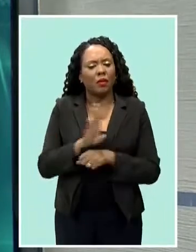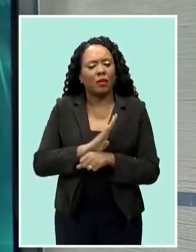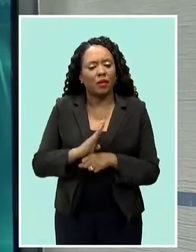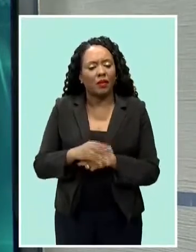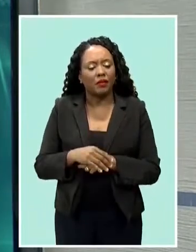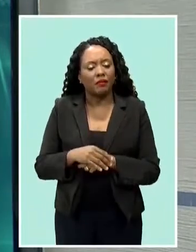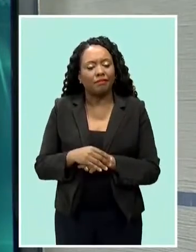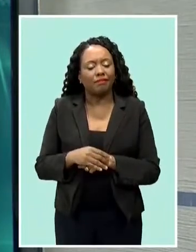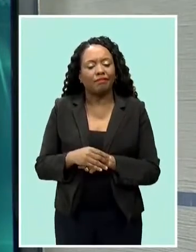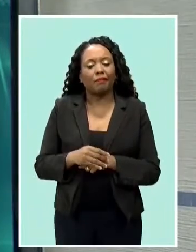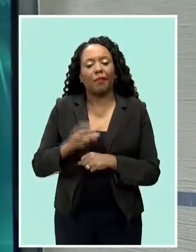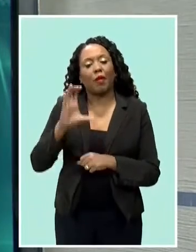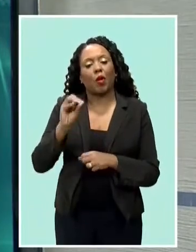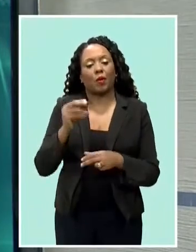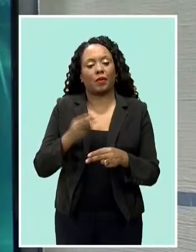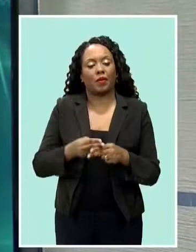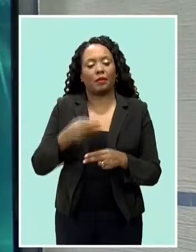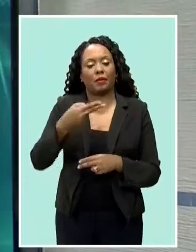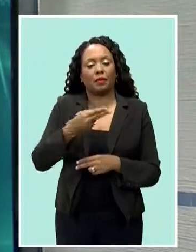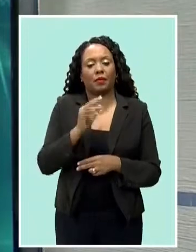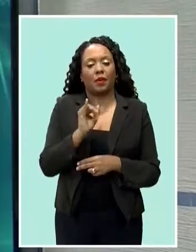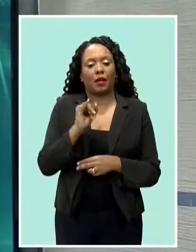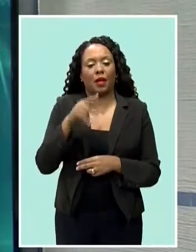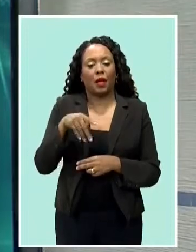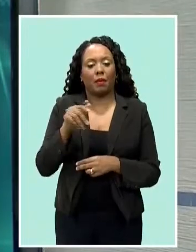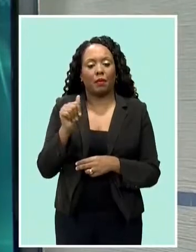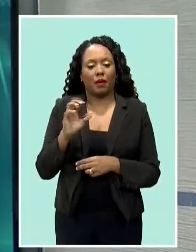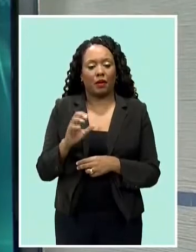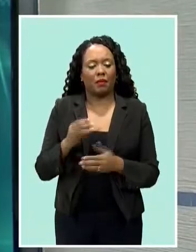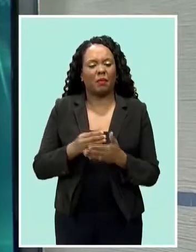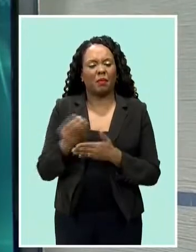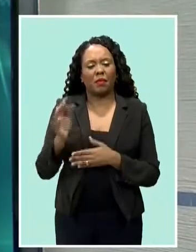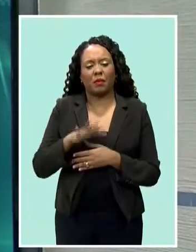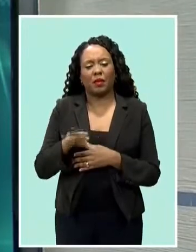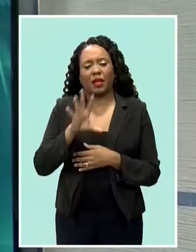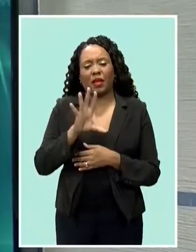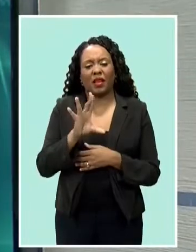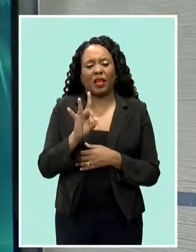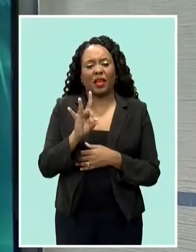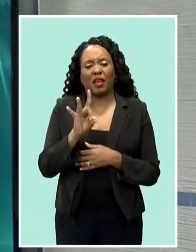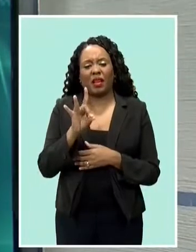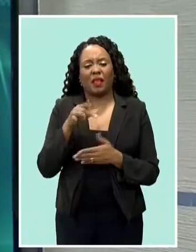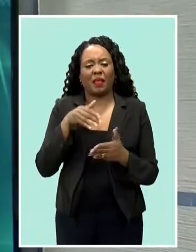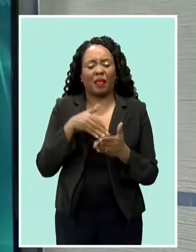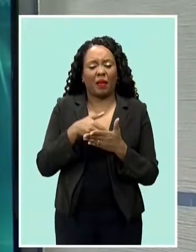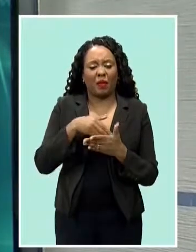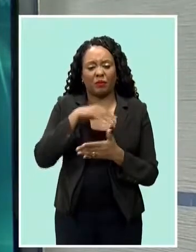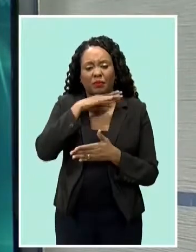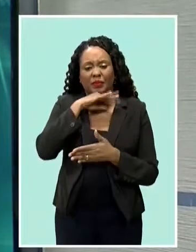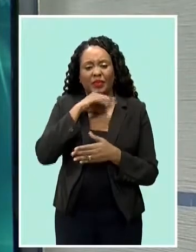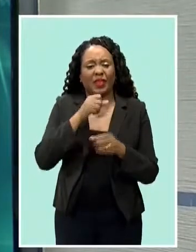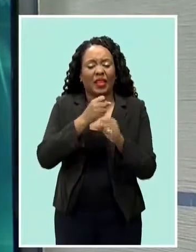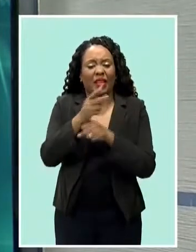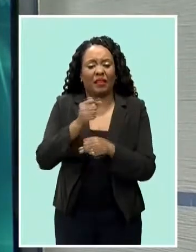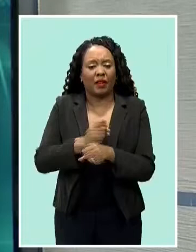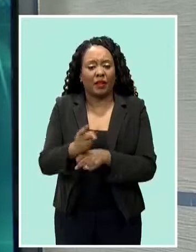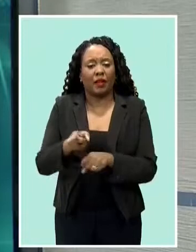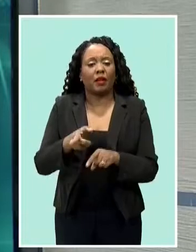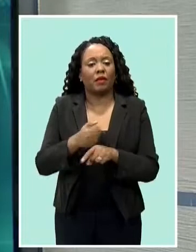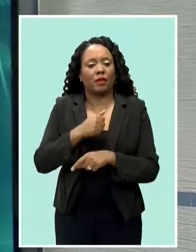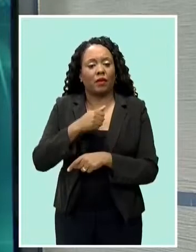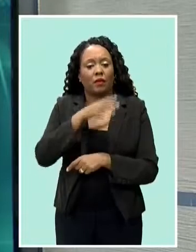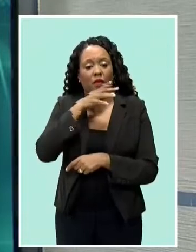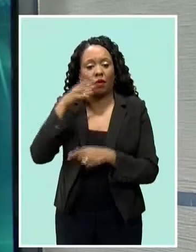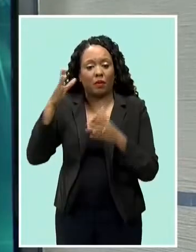than supply what's needed for the local market. HIPAC currently buys approximately 8,000 pig carcasses a year from local farmers,